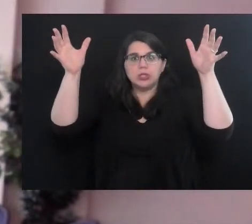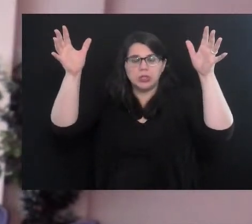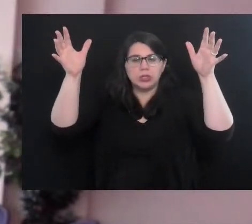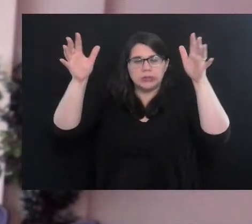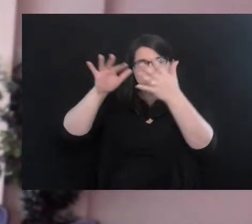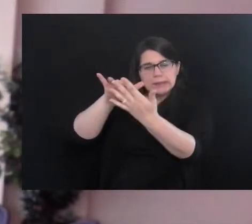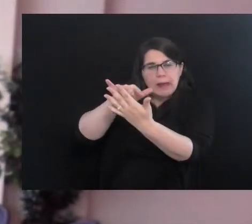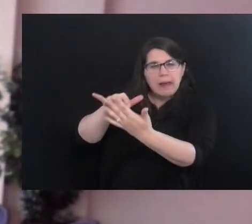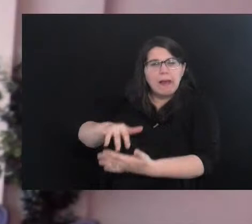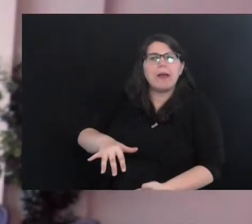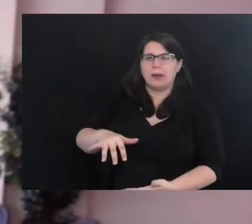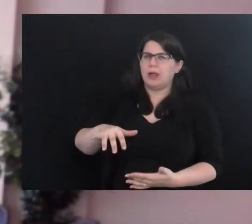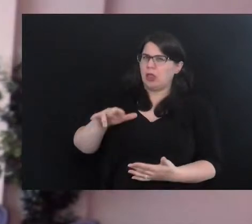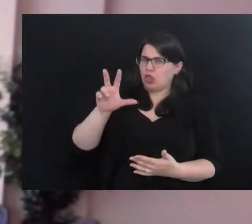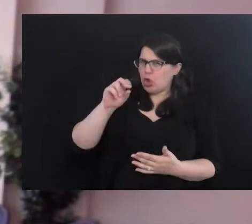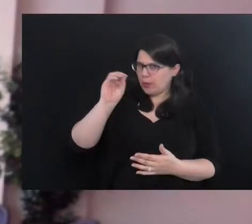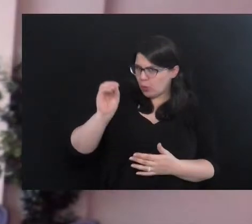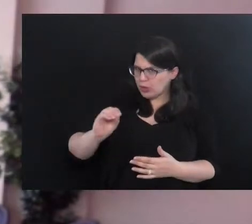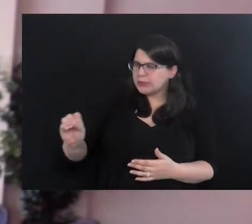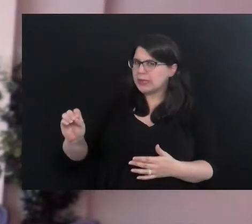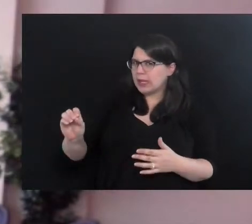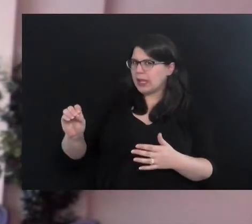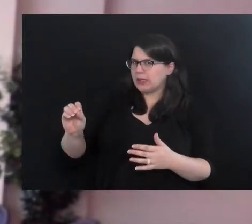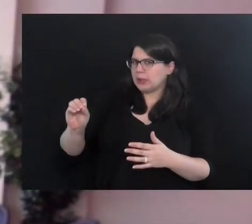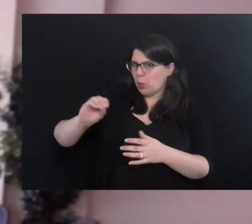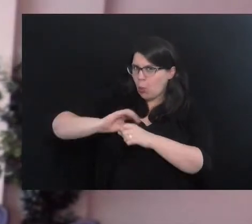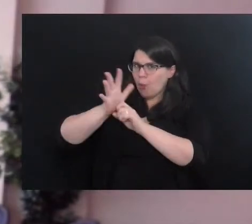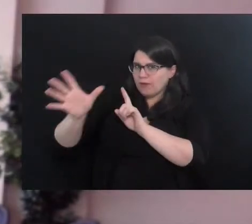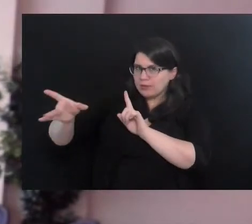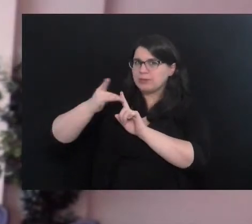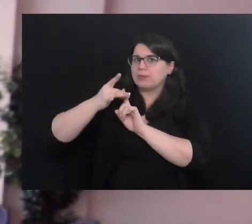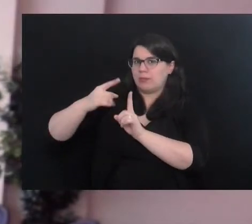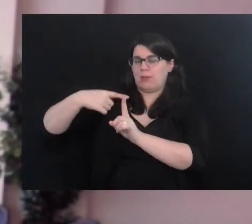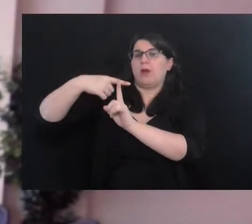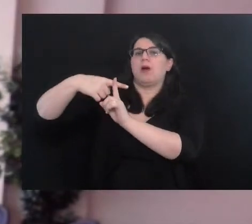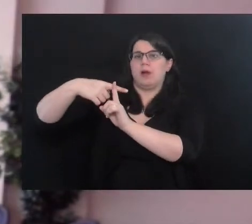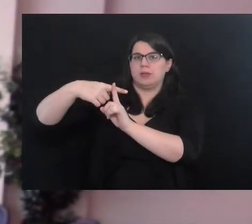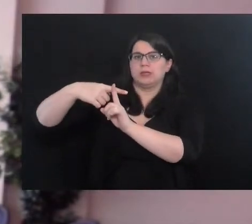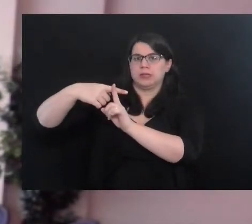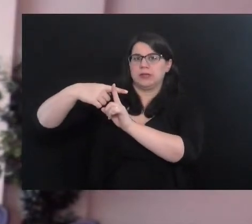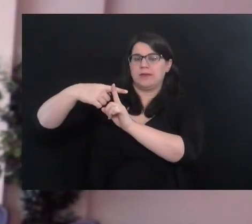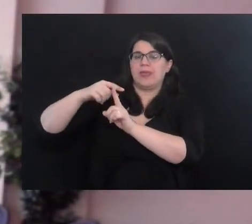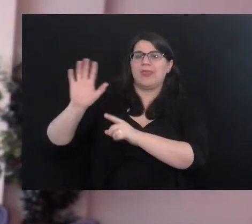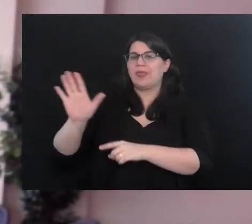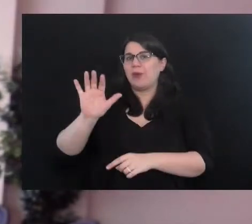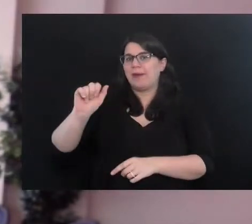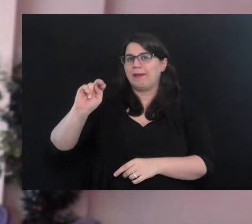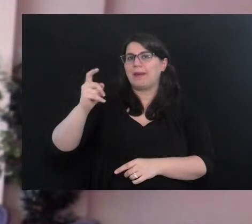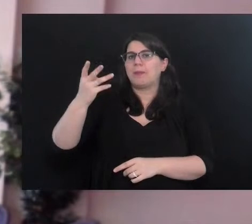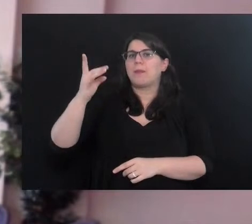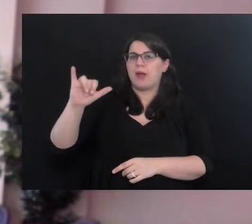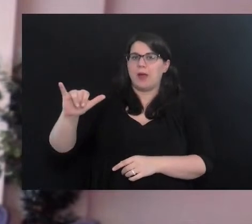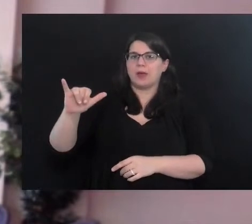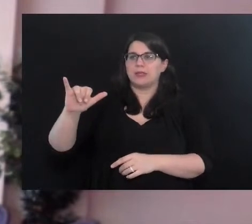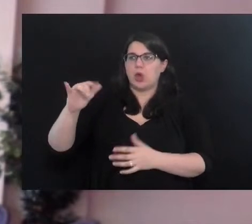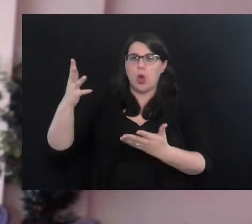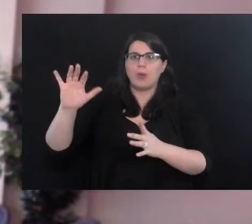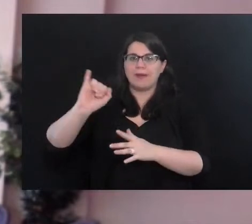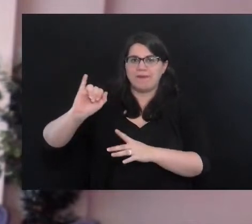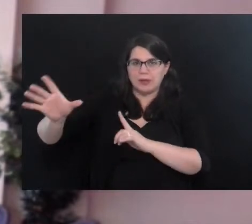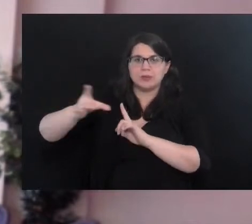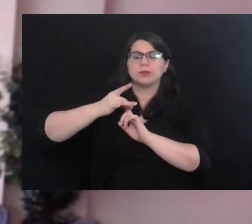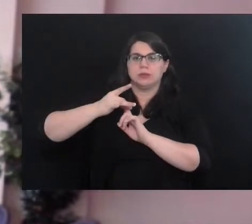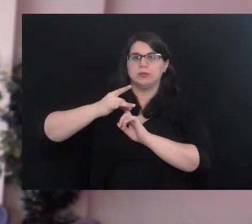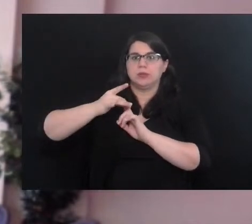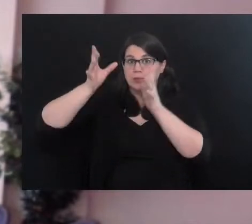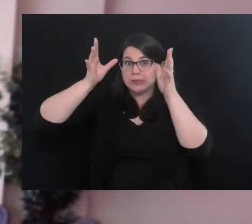were positive for COVID-19. And looking at antibodies, a higher percent had been infected, at least that was the thought. And we